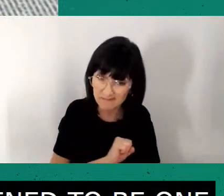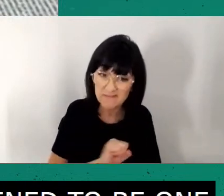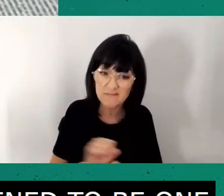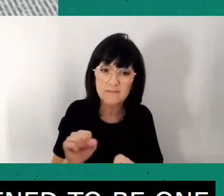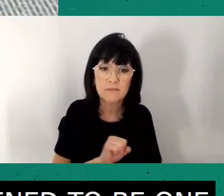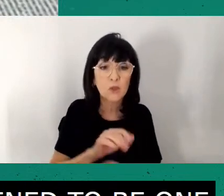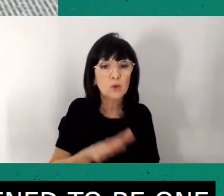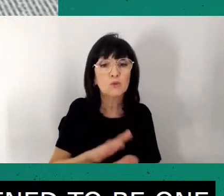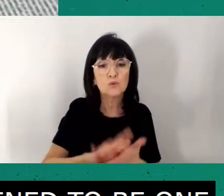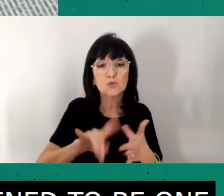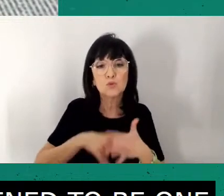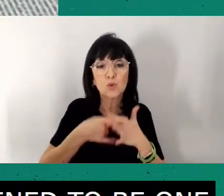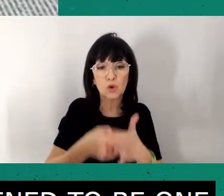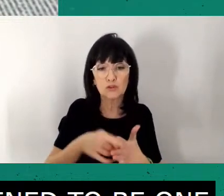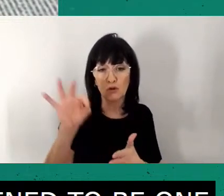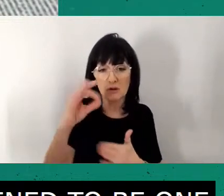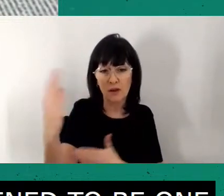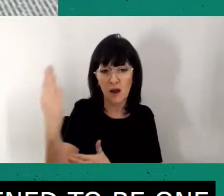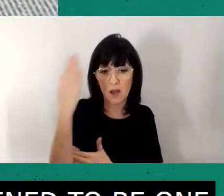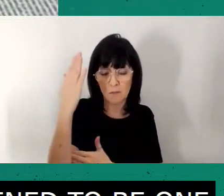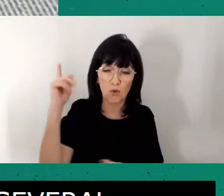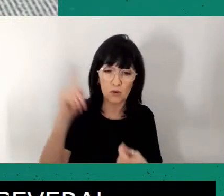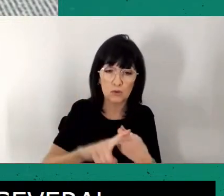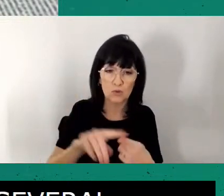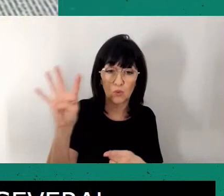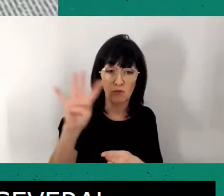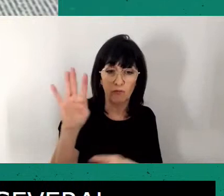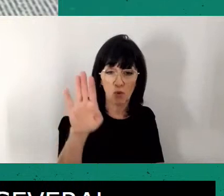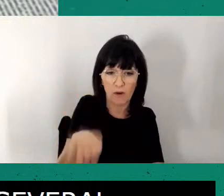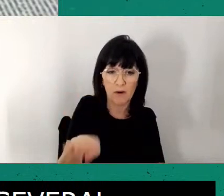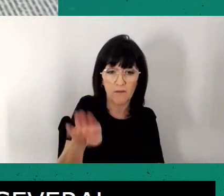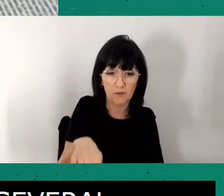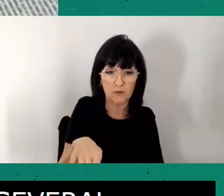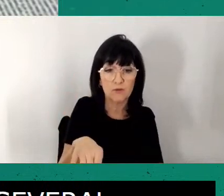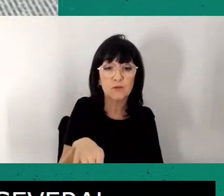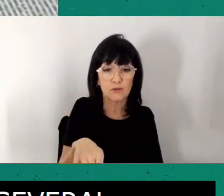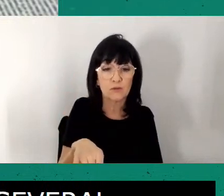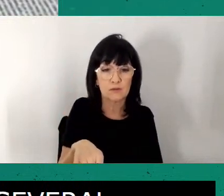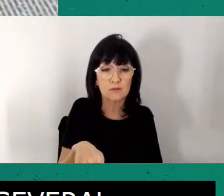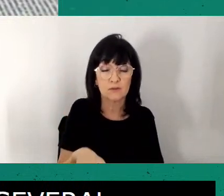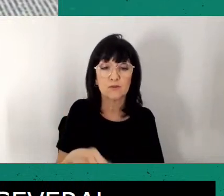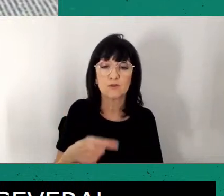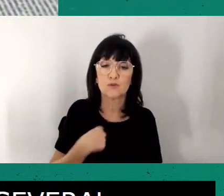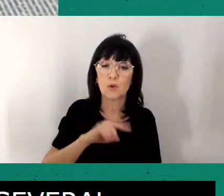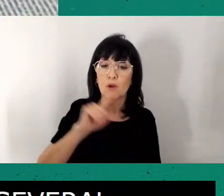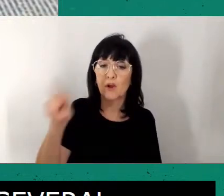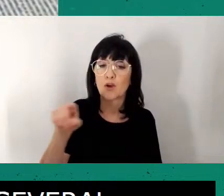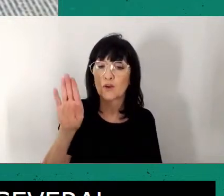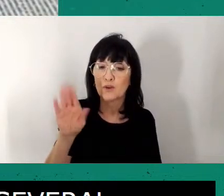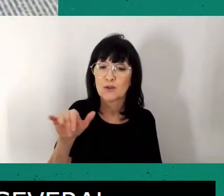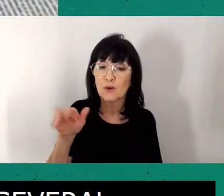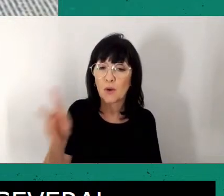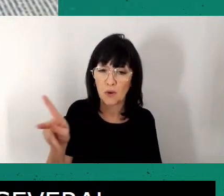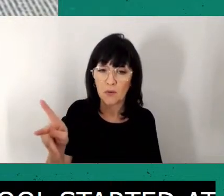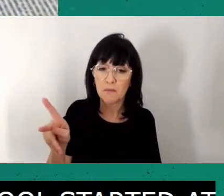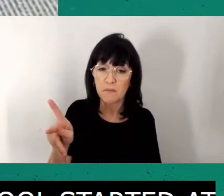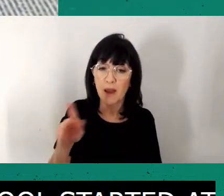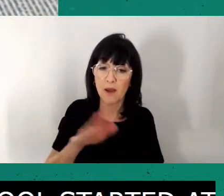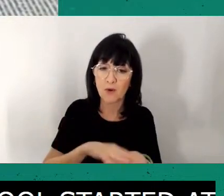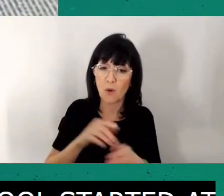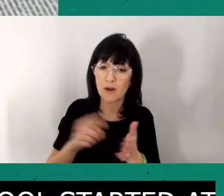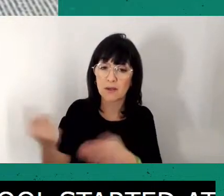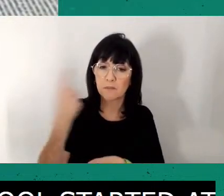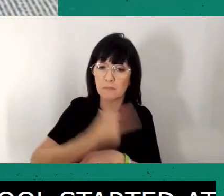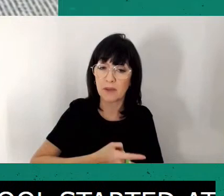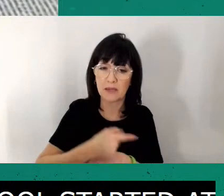in the morning, was over at 4. So I would go to the bank on payday to take the teachers' checks and cash them, because the bank